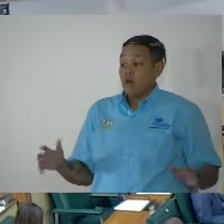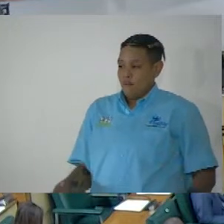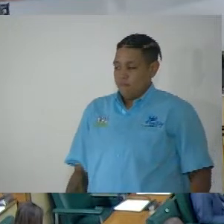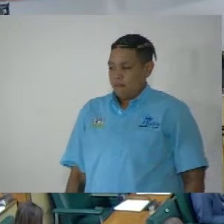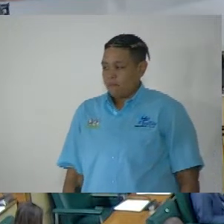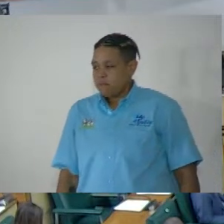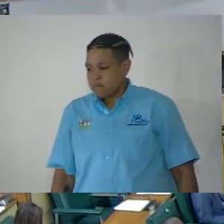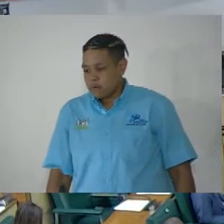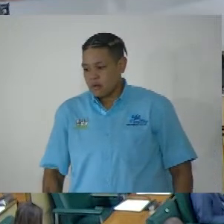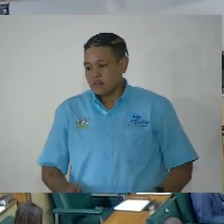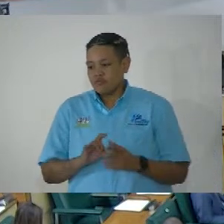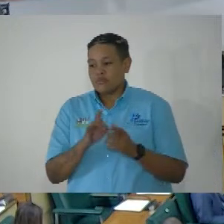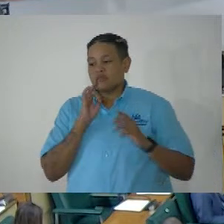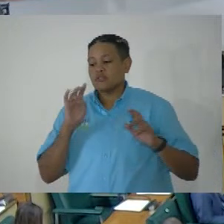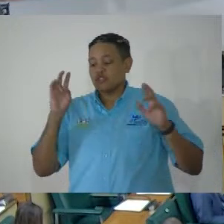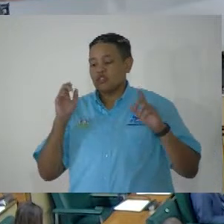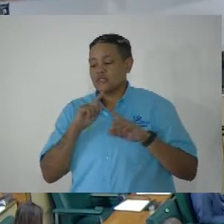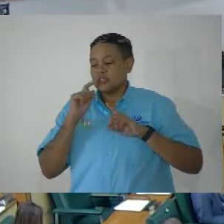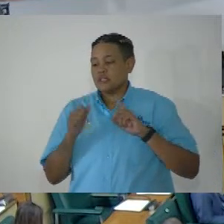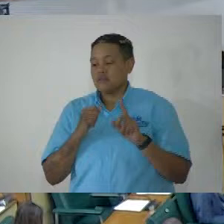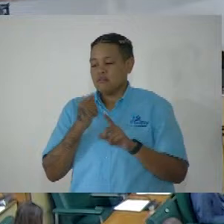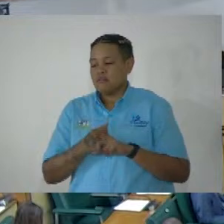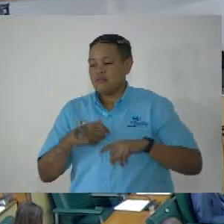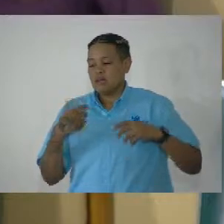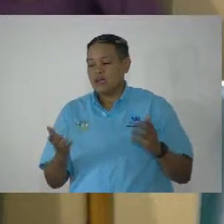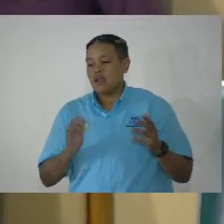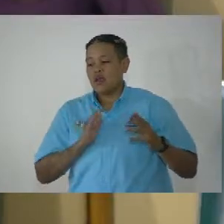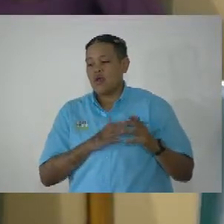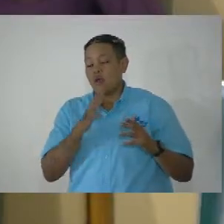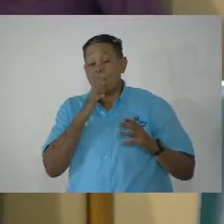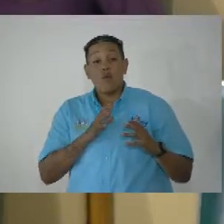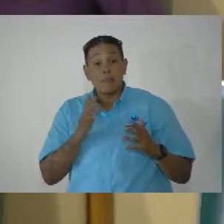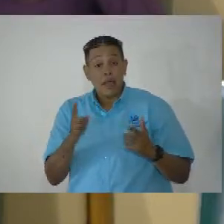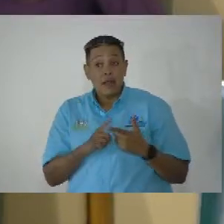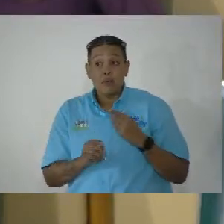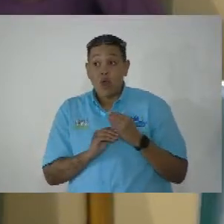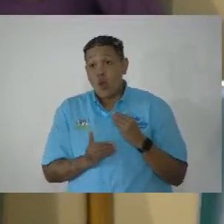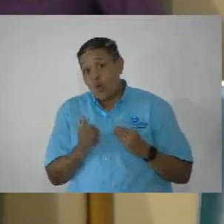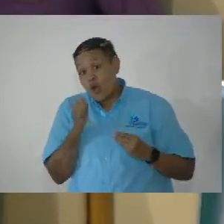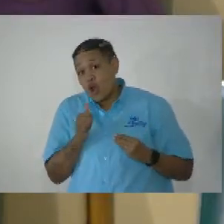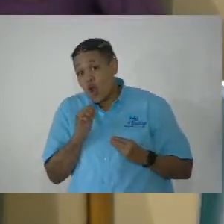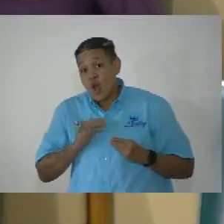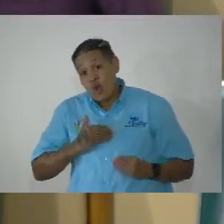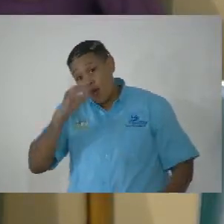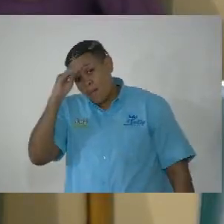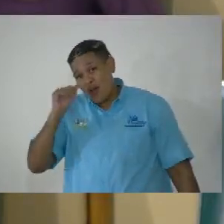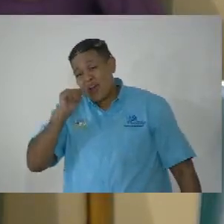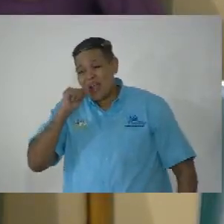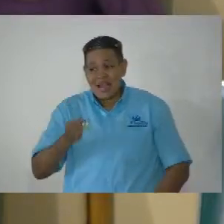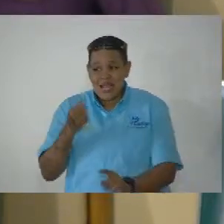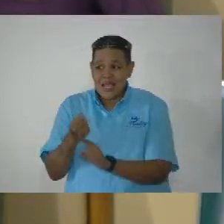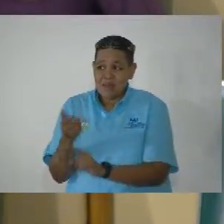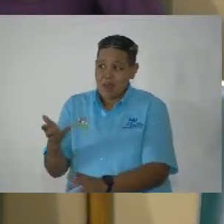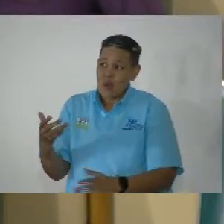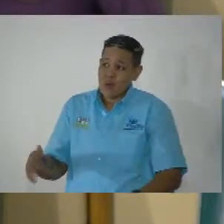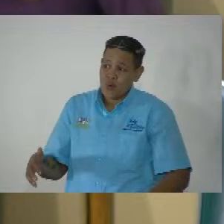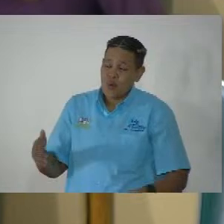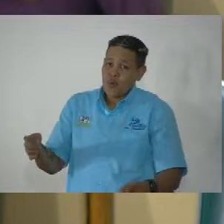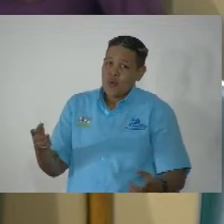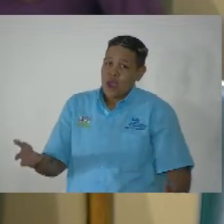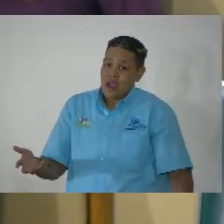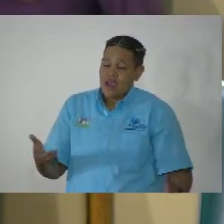in dealing with matters that affect our women, our girls, our boys and our girls,